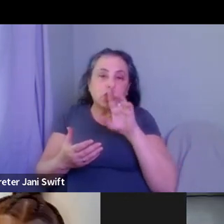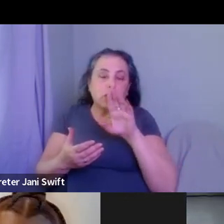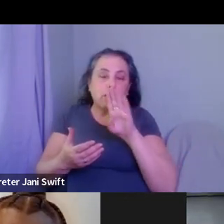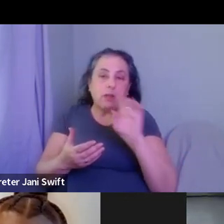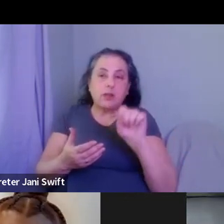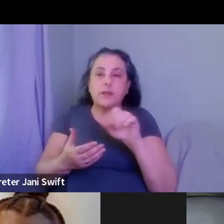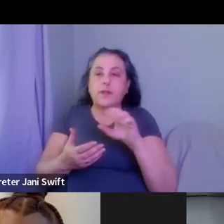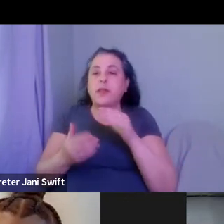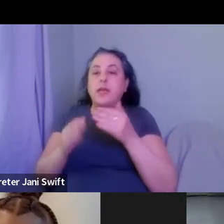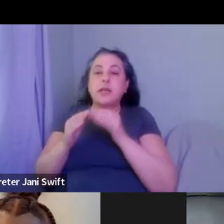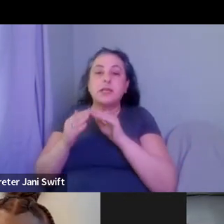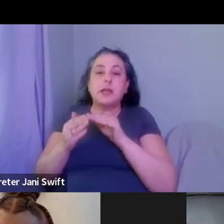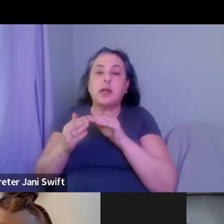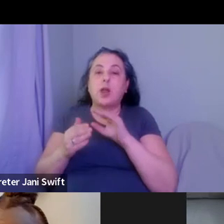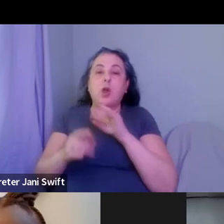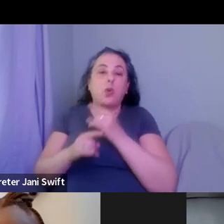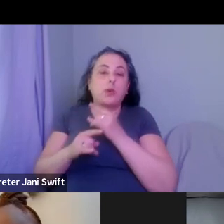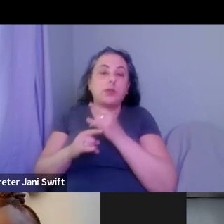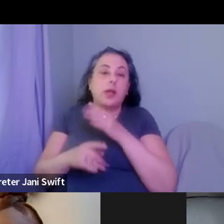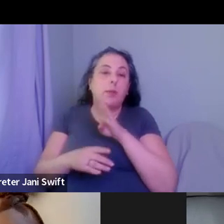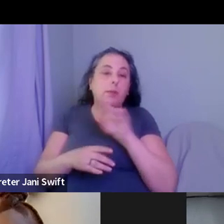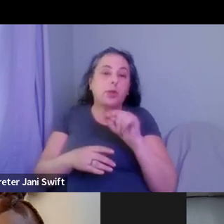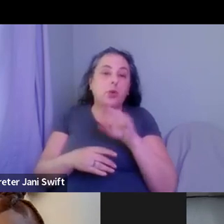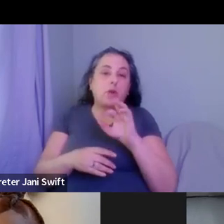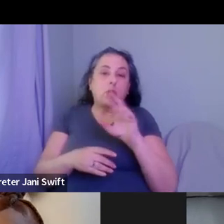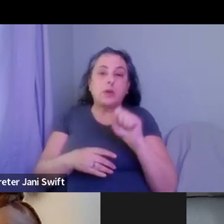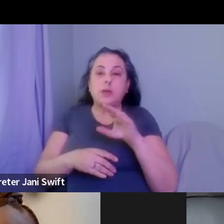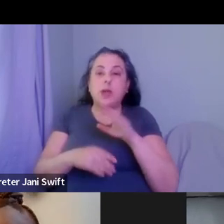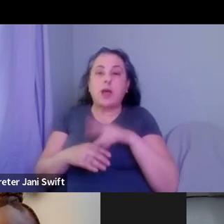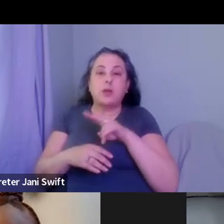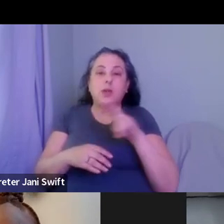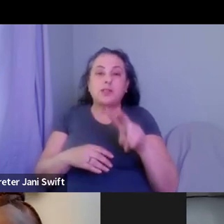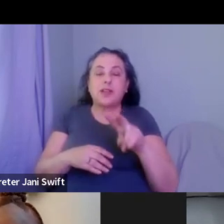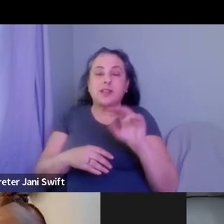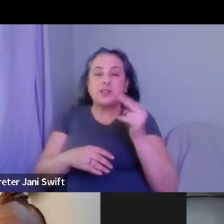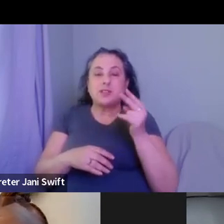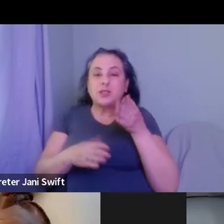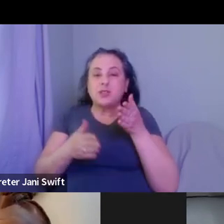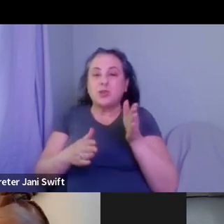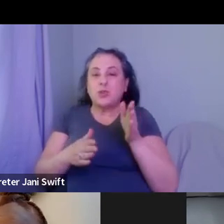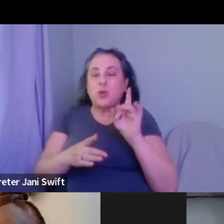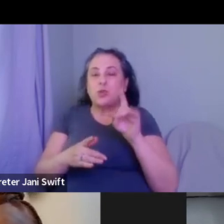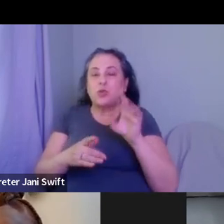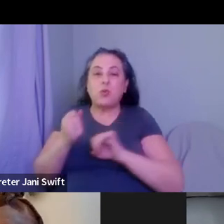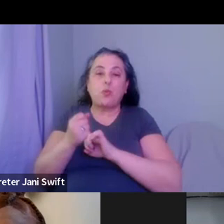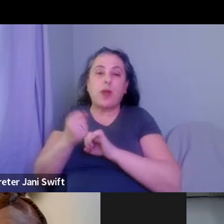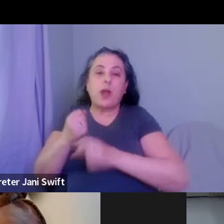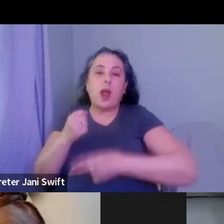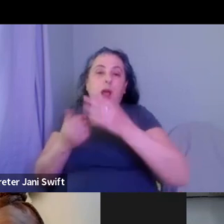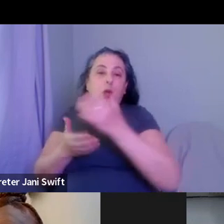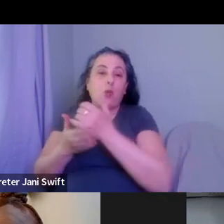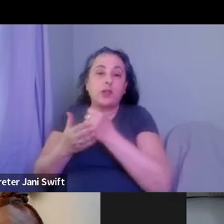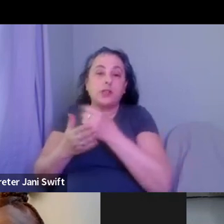City Whiskey and Barbecue and Ribs on 22nd Street, to want to promote higher